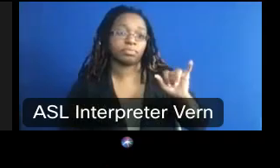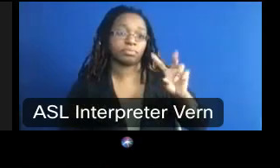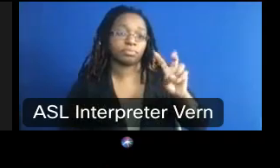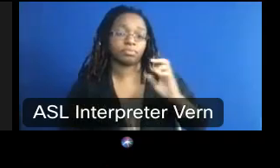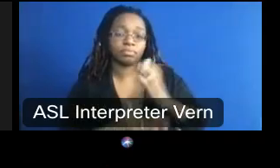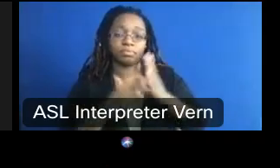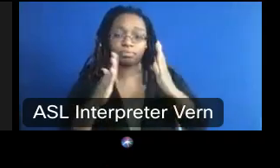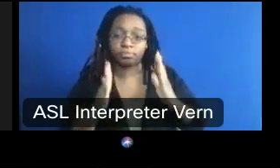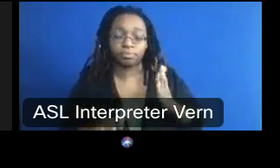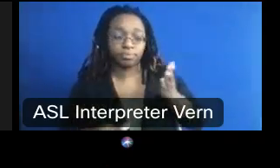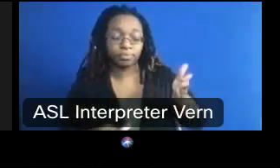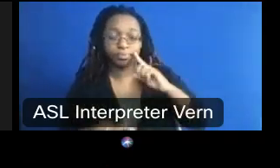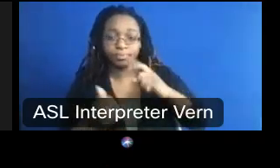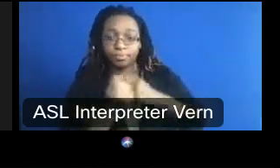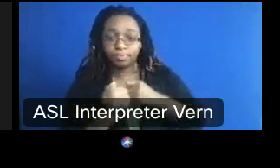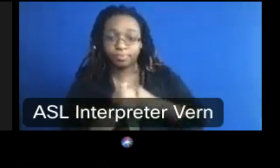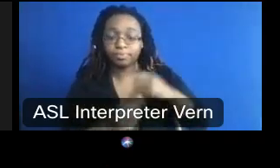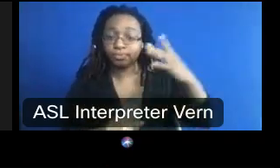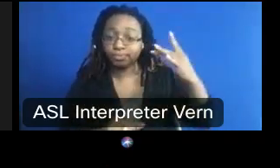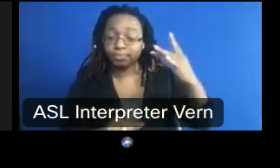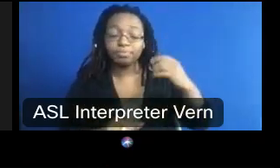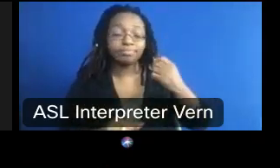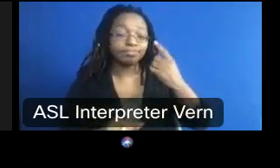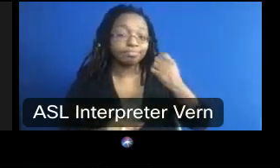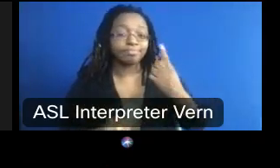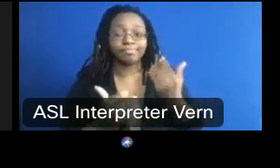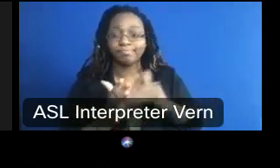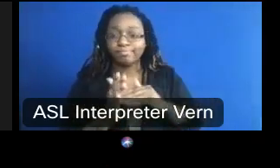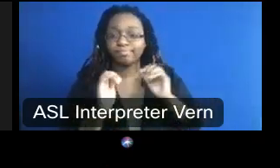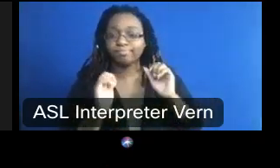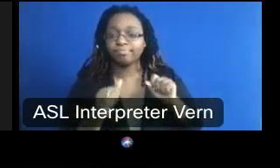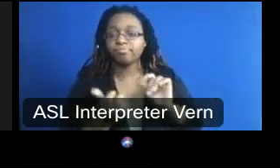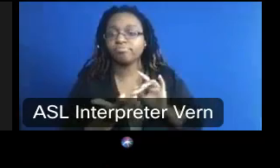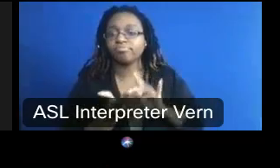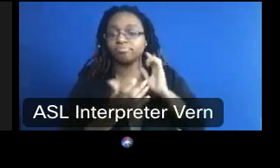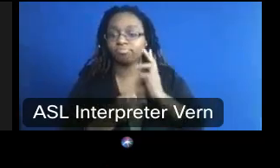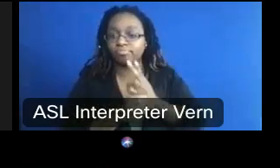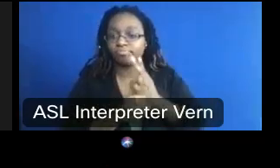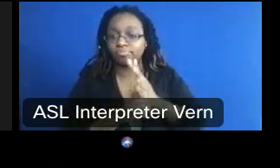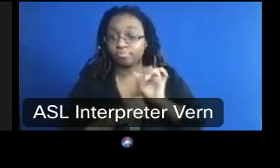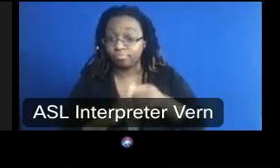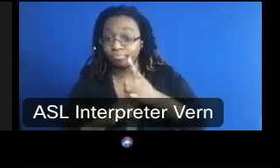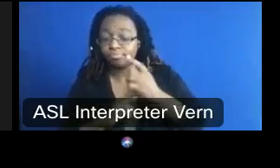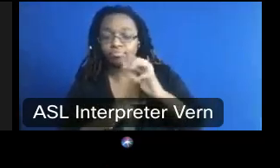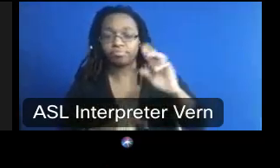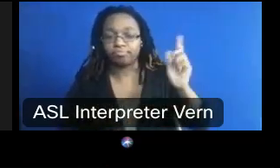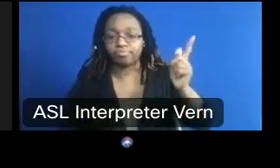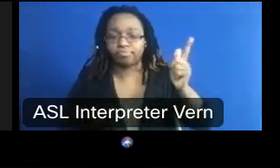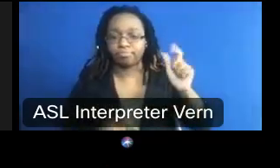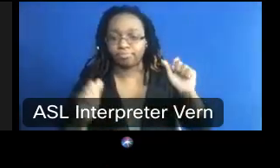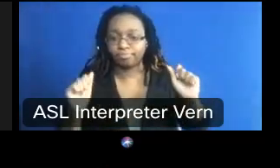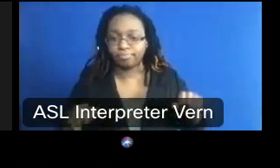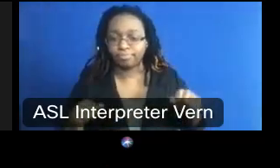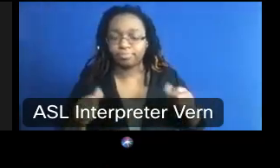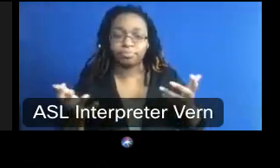them, because again, that can be weaponized either in that moment or later on. So what we want